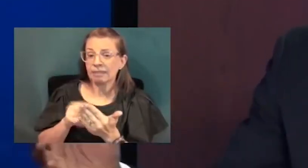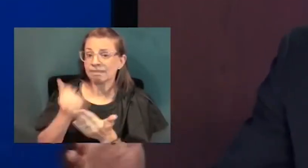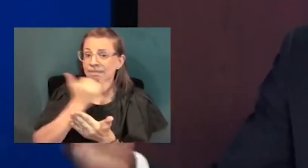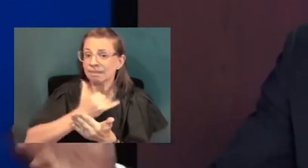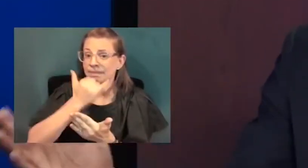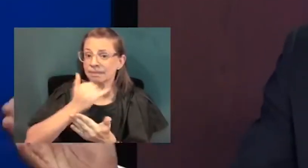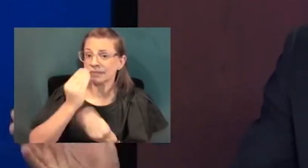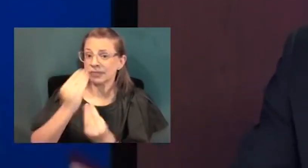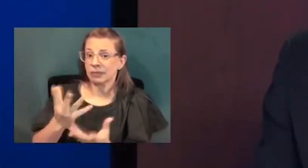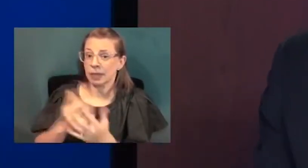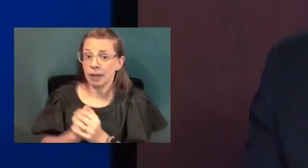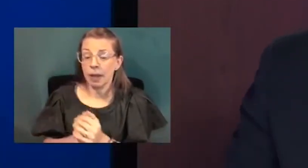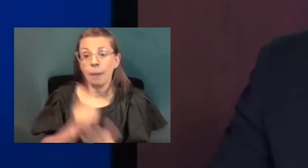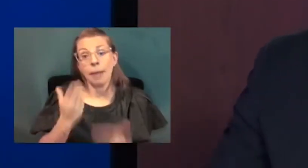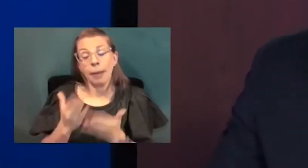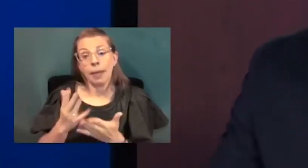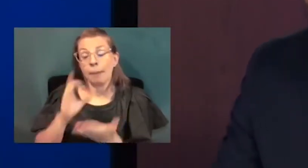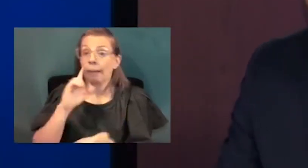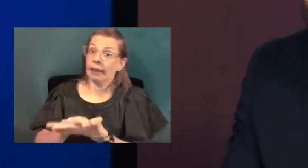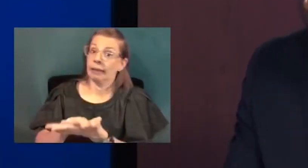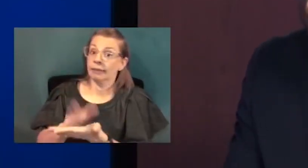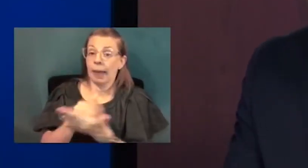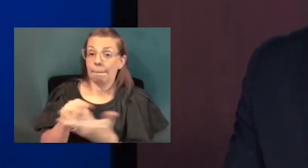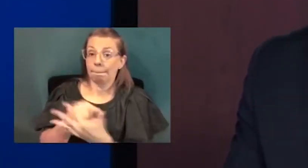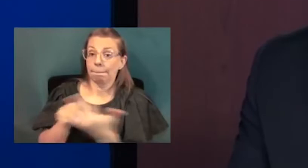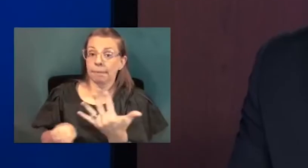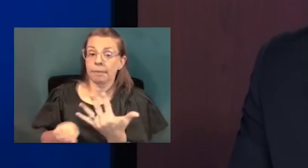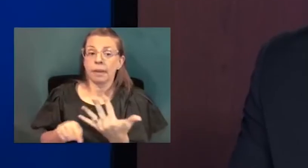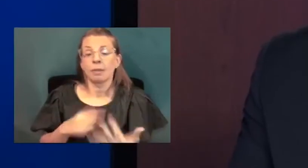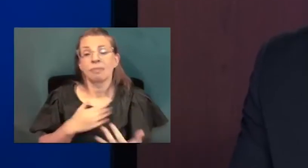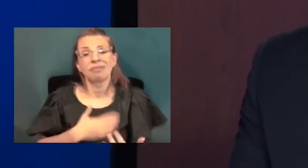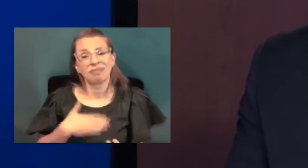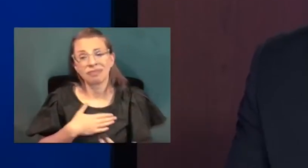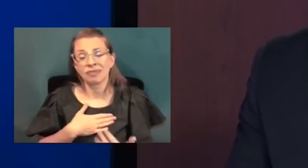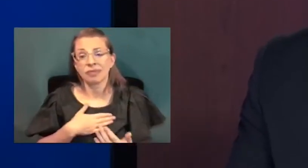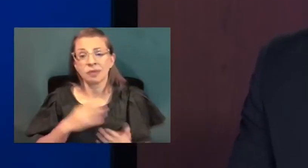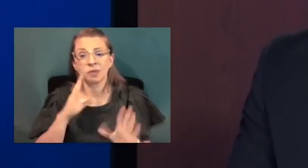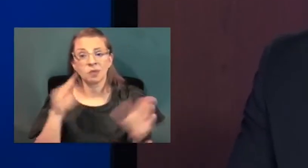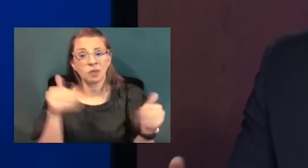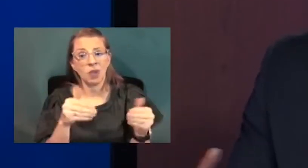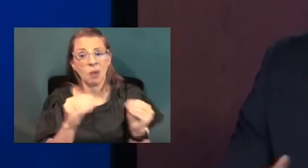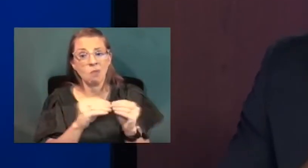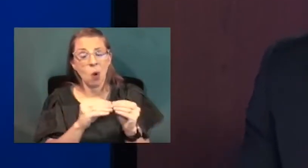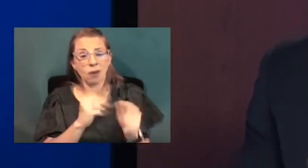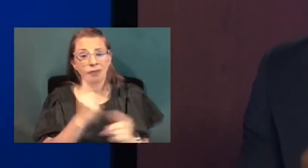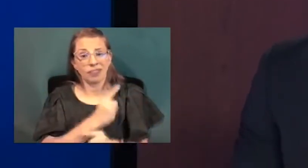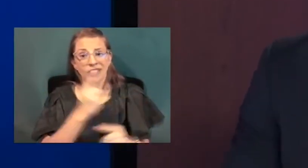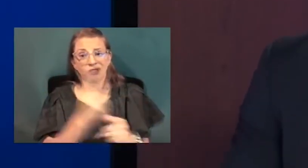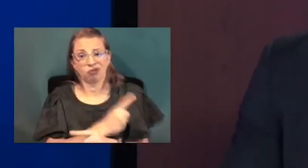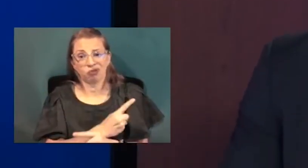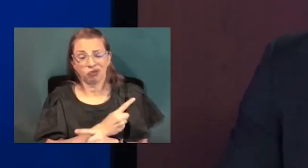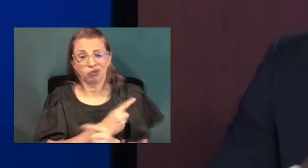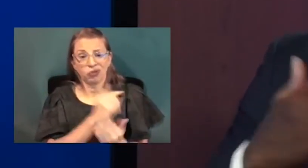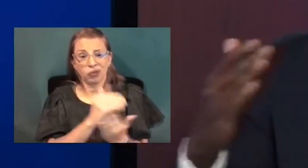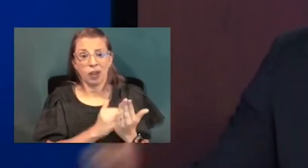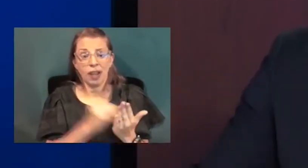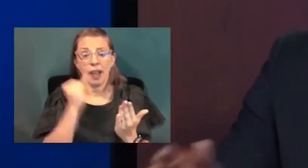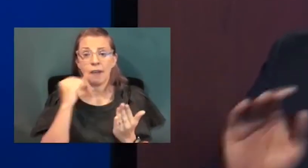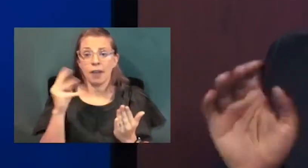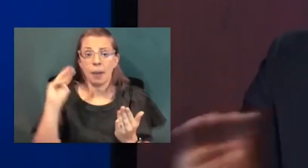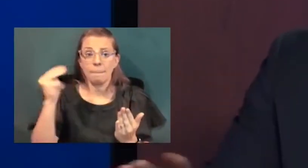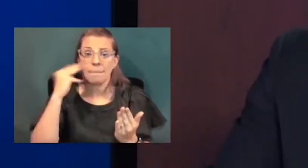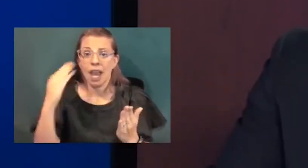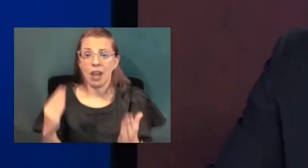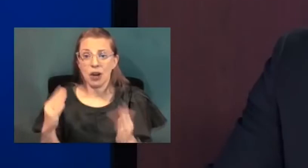maybe you believe some of it, go to a more official source, you know, and if it's Mayor Lucas retweeting it or somebody